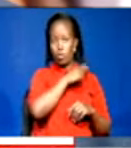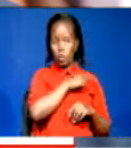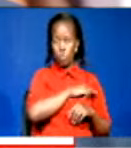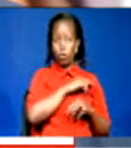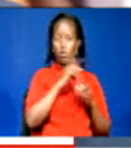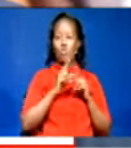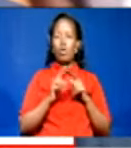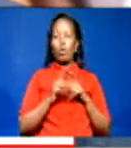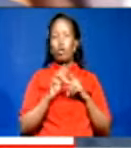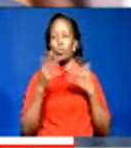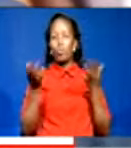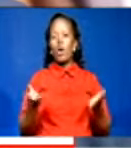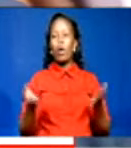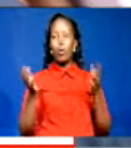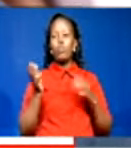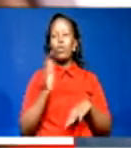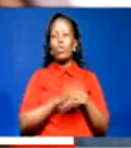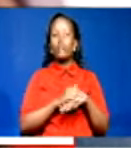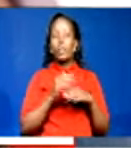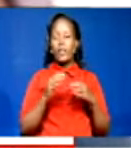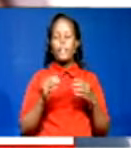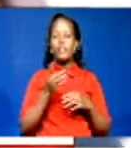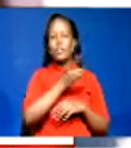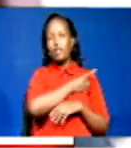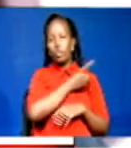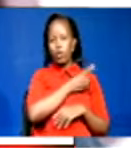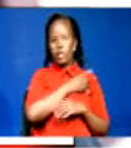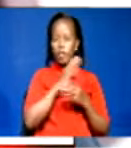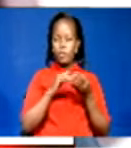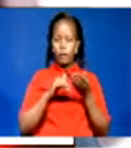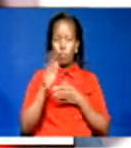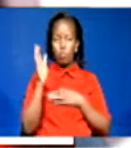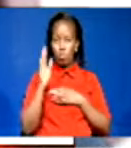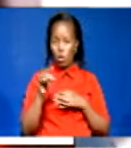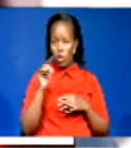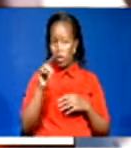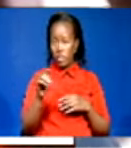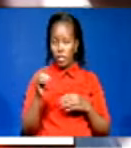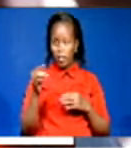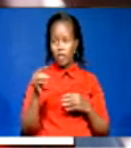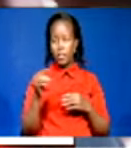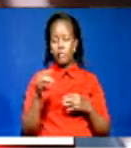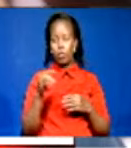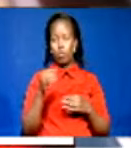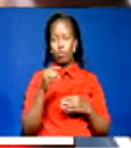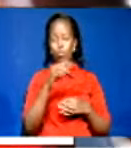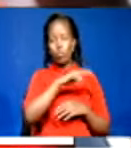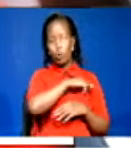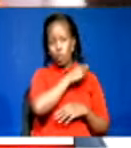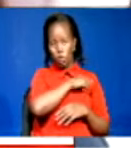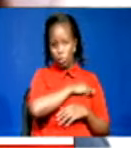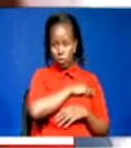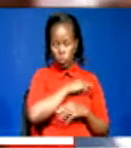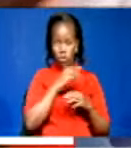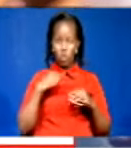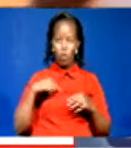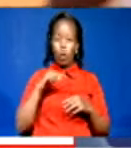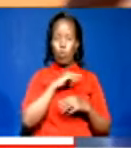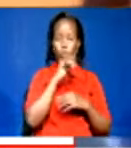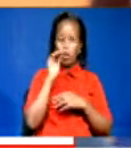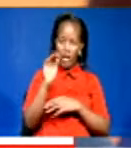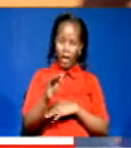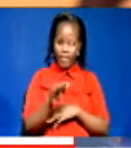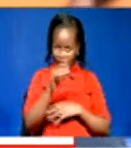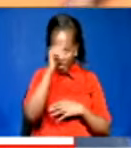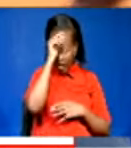pata maongezeko ya madaktari katika hili jengo la hospitali la Fino. Tunaomba serikali watuharikishie